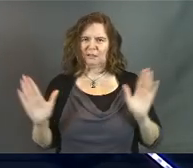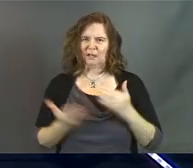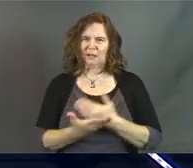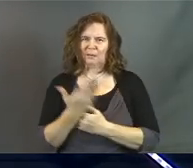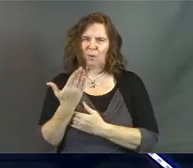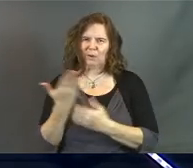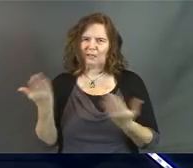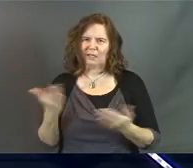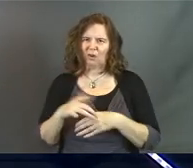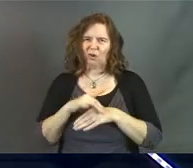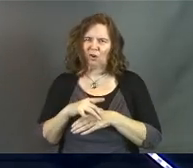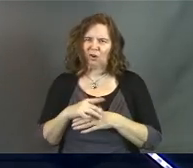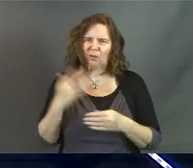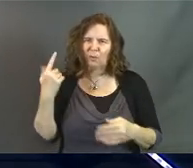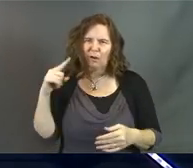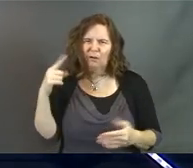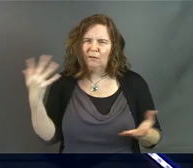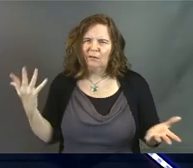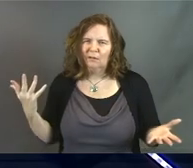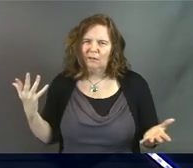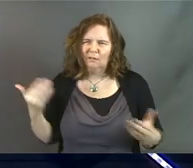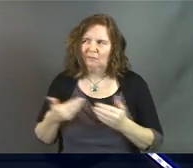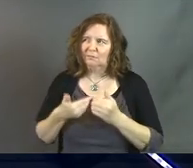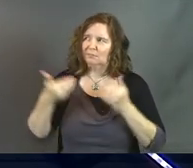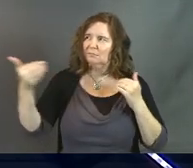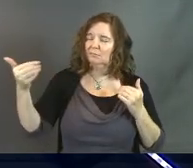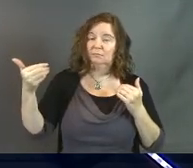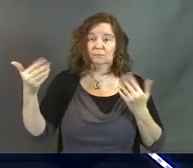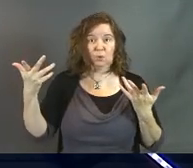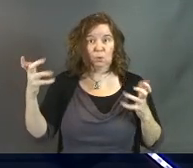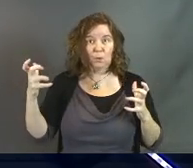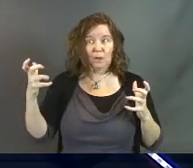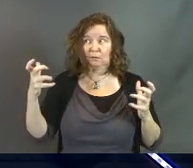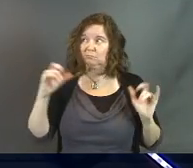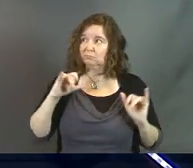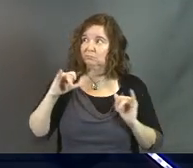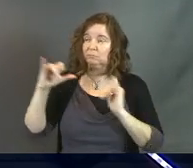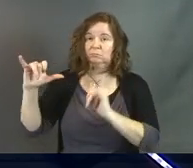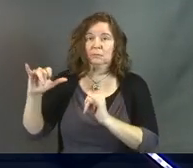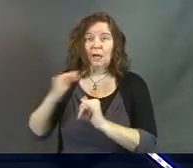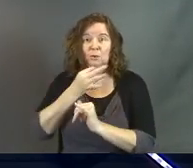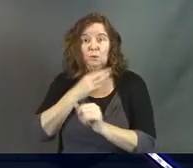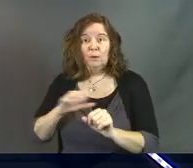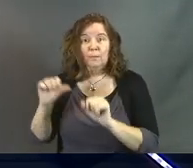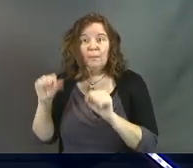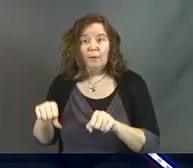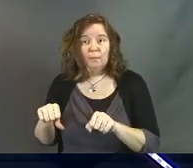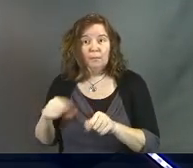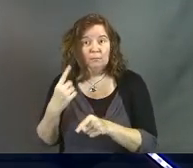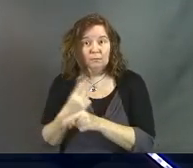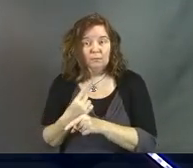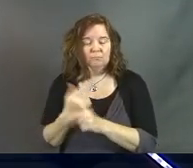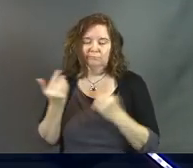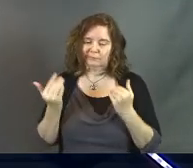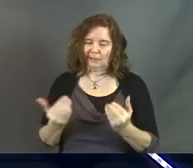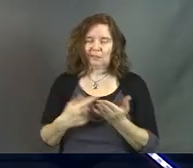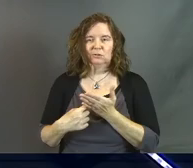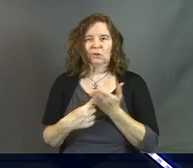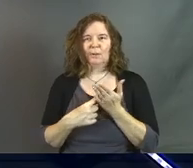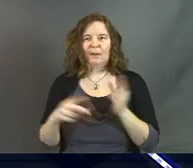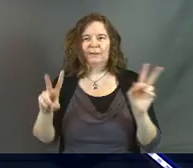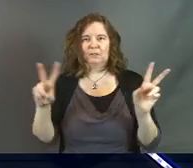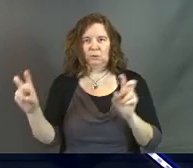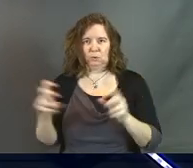Sunday mornings here on planet Earth? And so don't we want to get to that as soon as humanly possible? So let's talk about